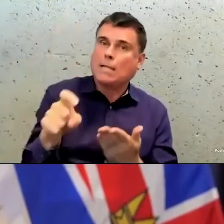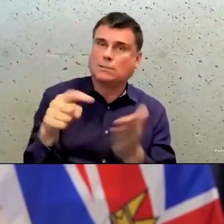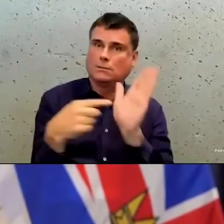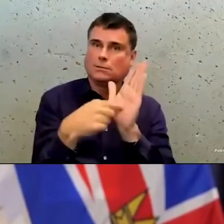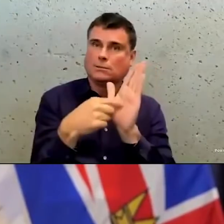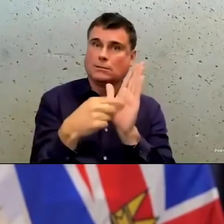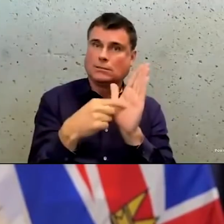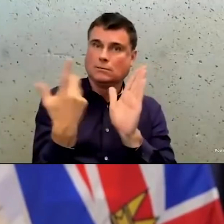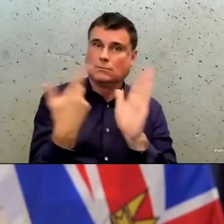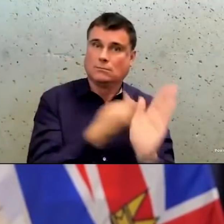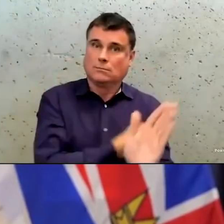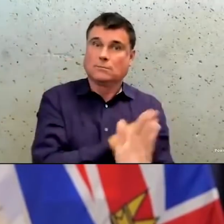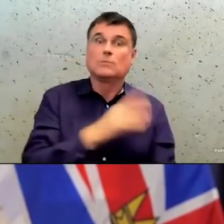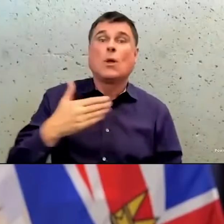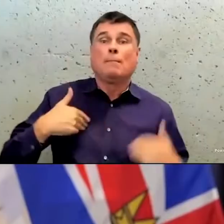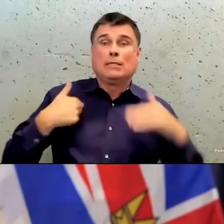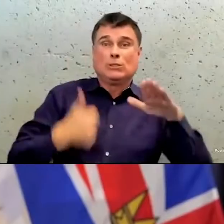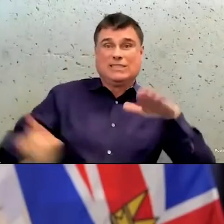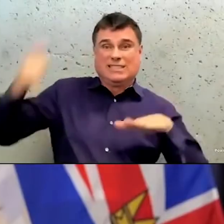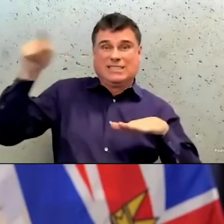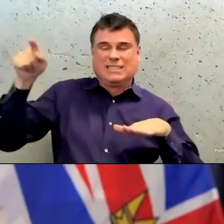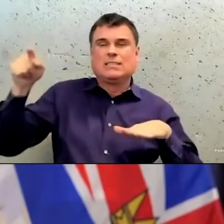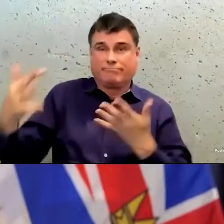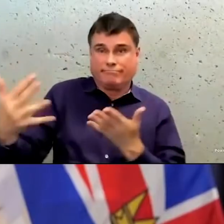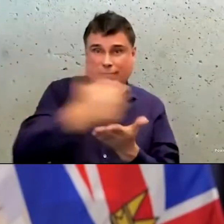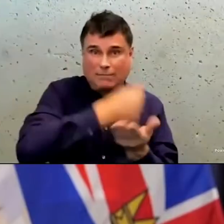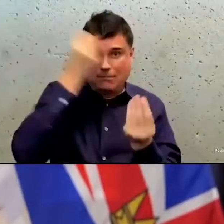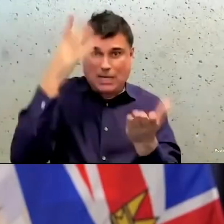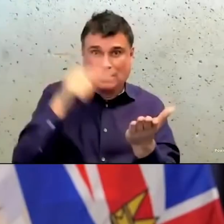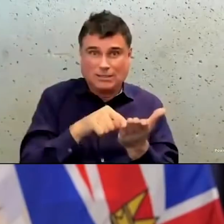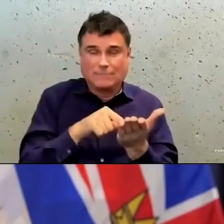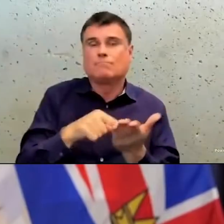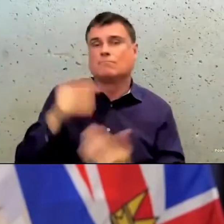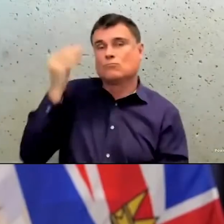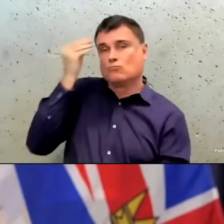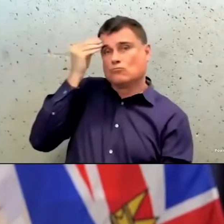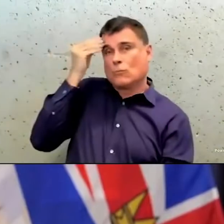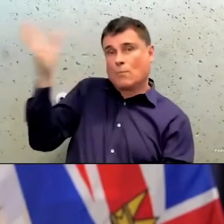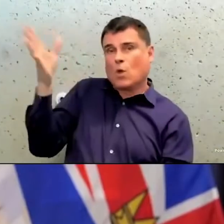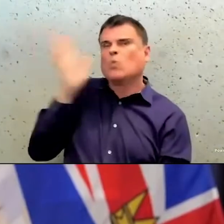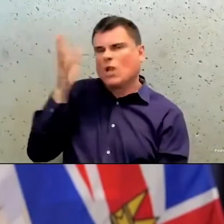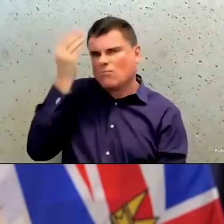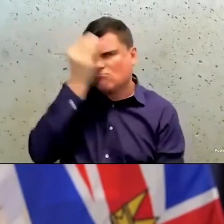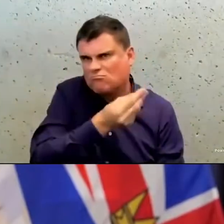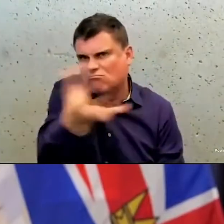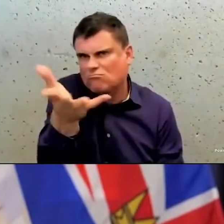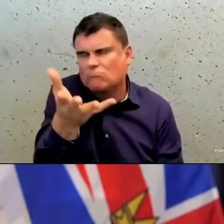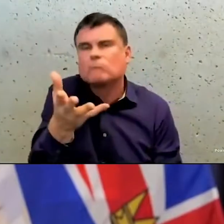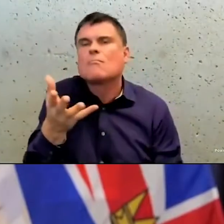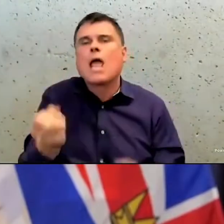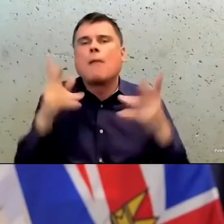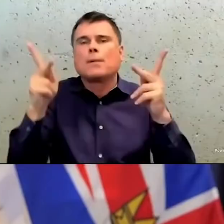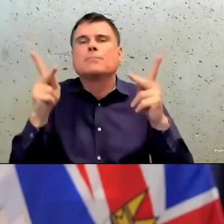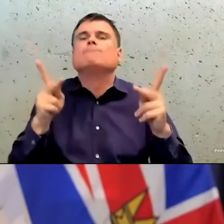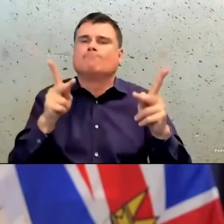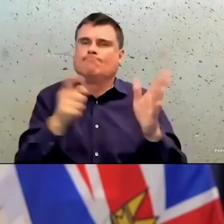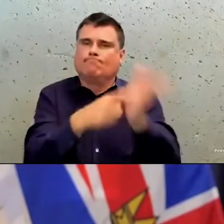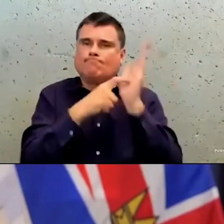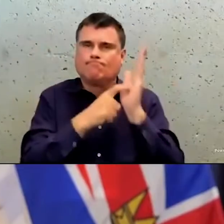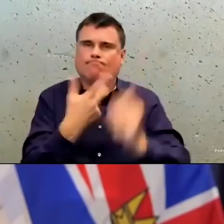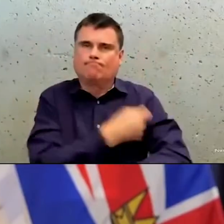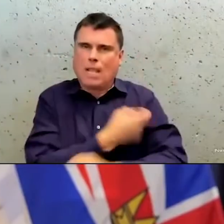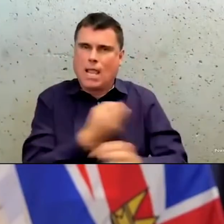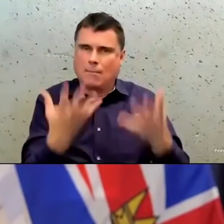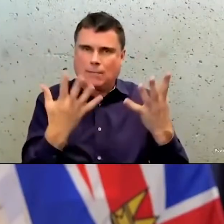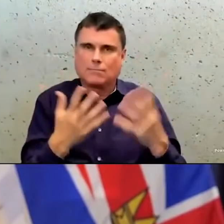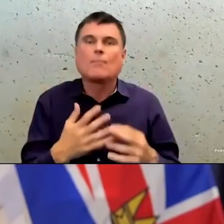next couple of days and submitting that to the BC Public Service Agency. We anticipate being able to provide preliminary data on compliance